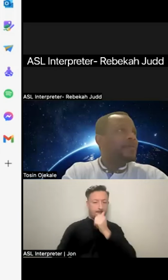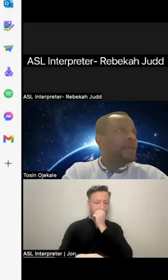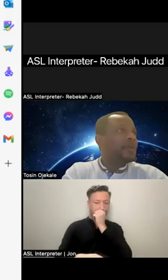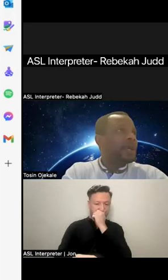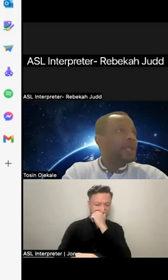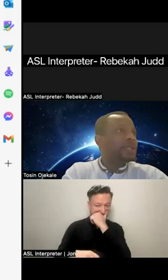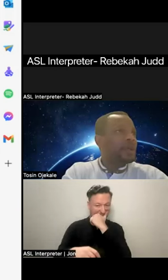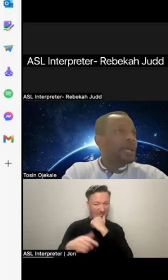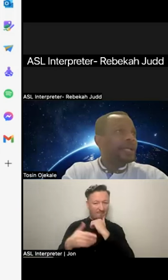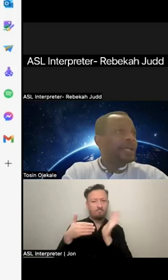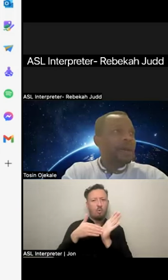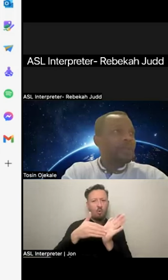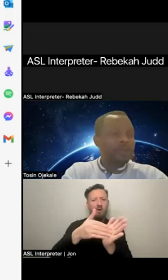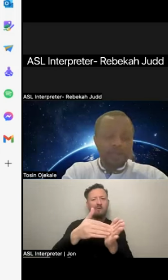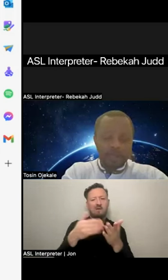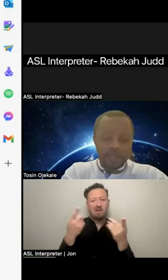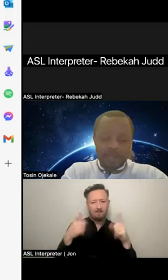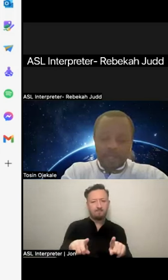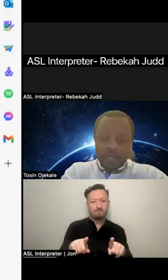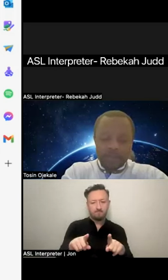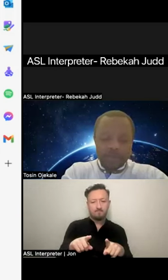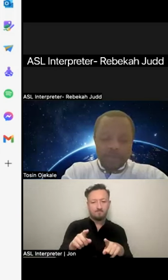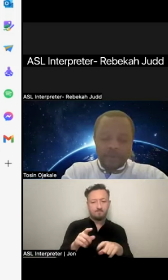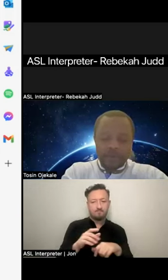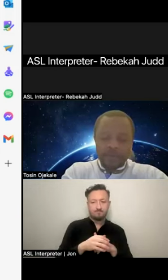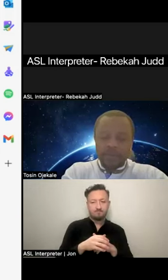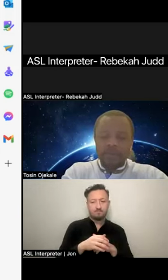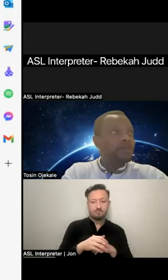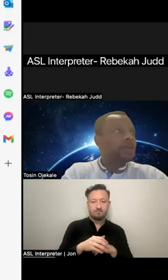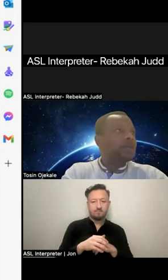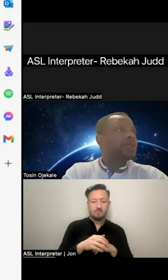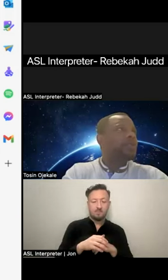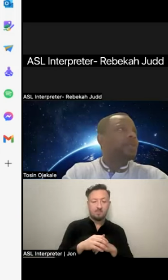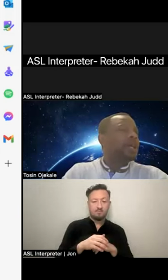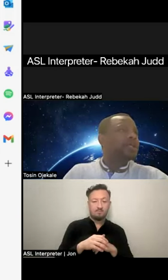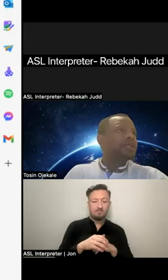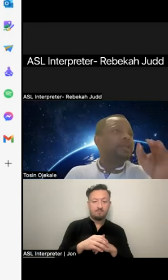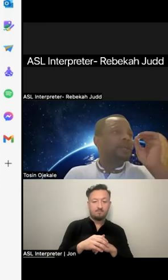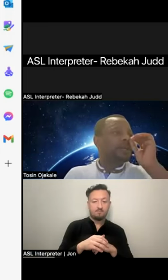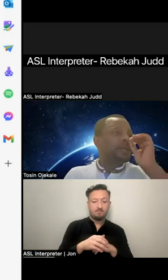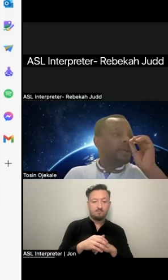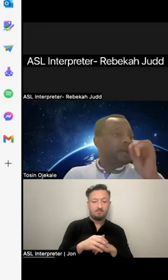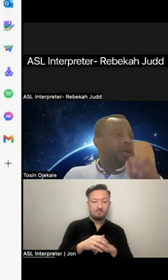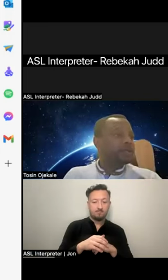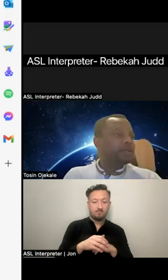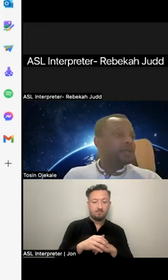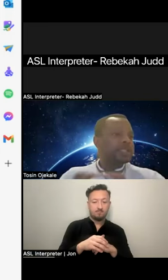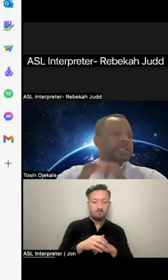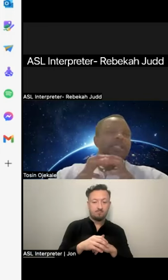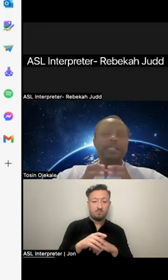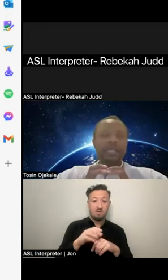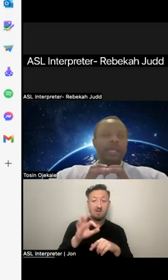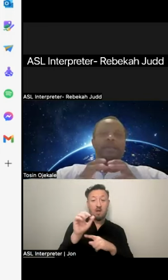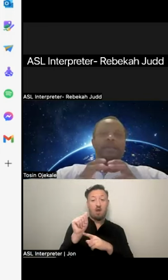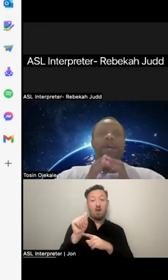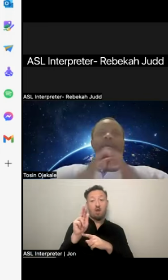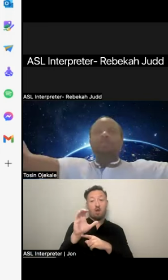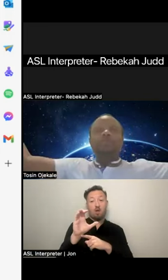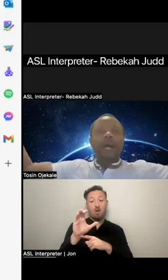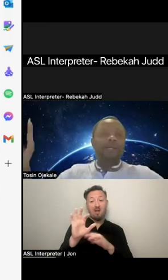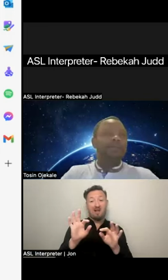enterprise environment. Not like it happens too often, but it's something that you just see, like